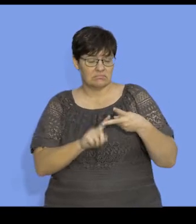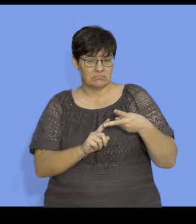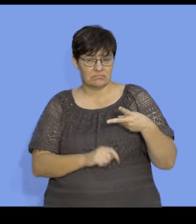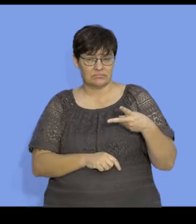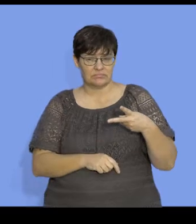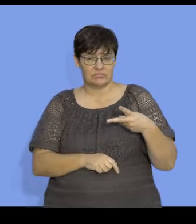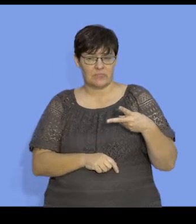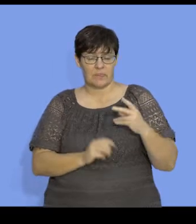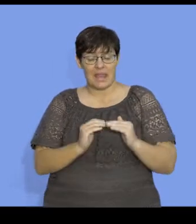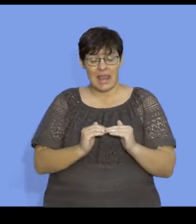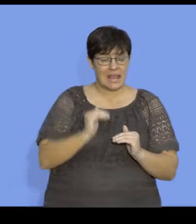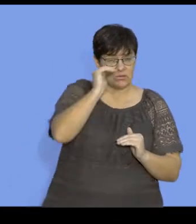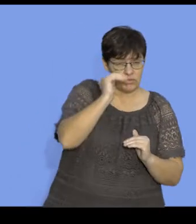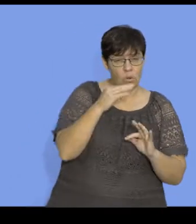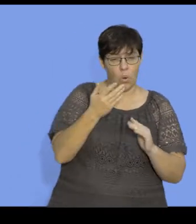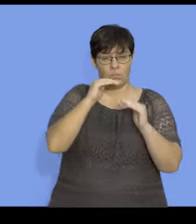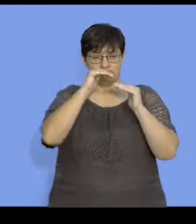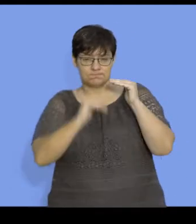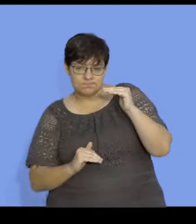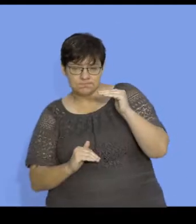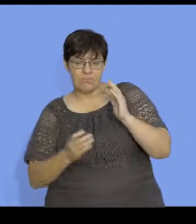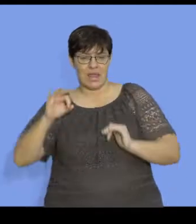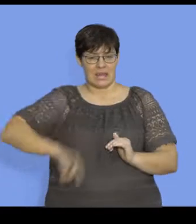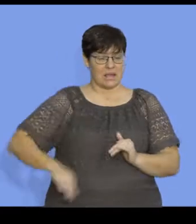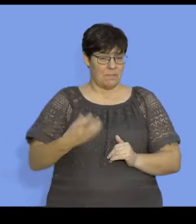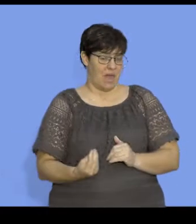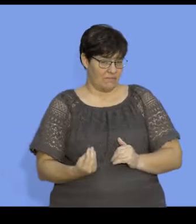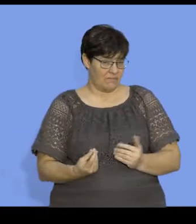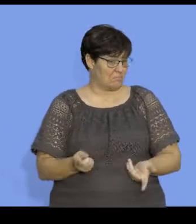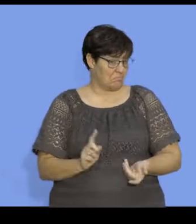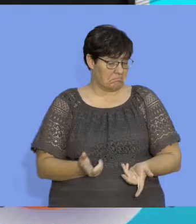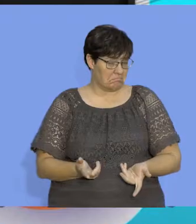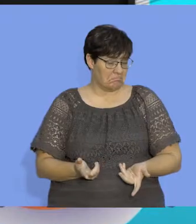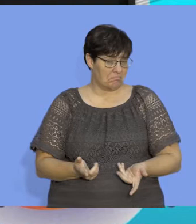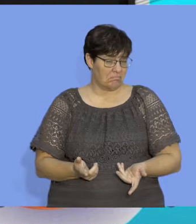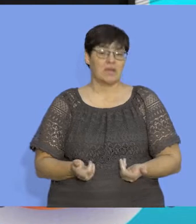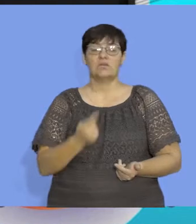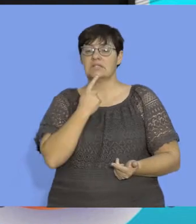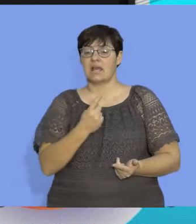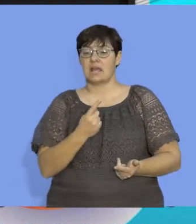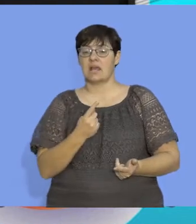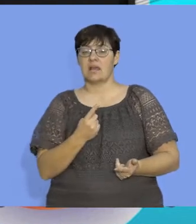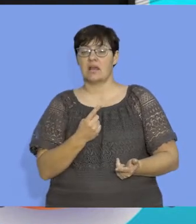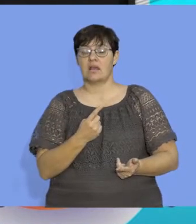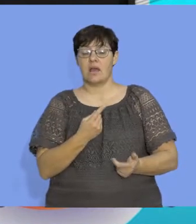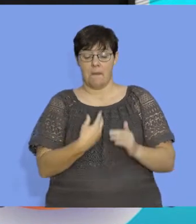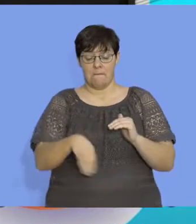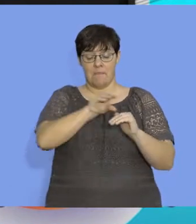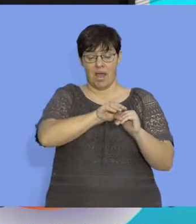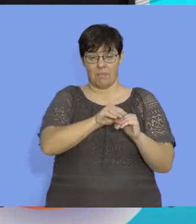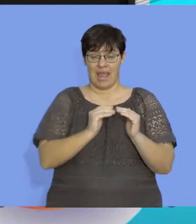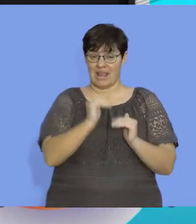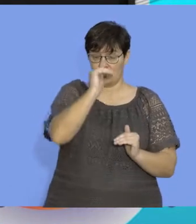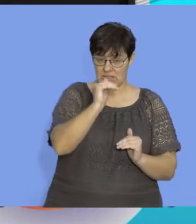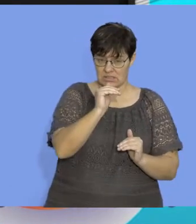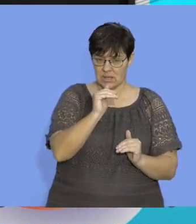decrease in your income? So obviously, if you intend increasing your markup, then obviously there must be a good reason to do